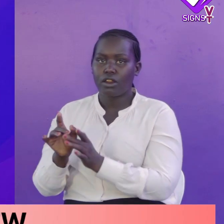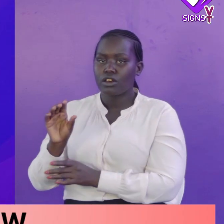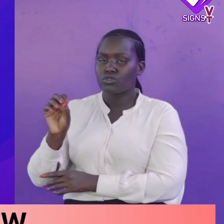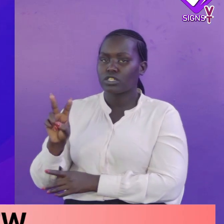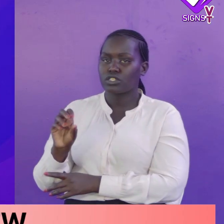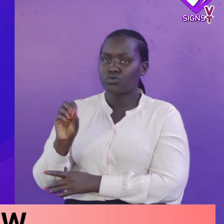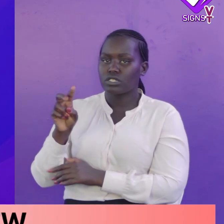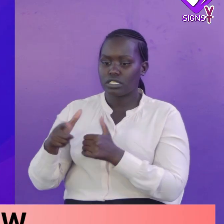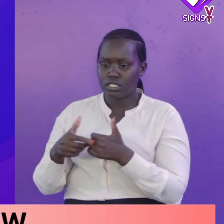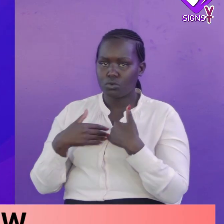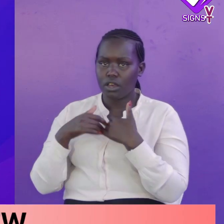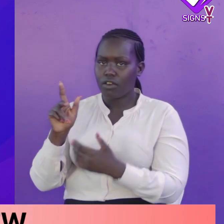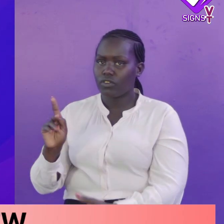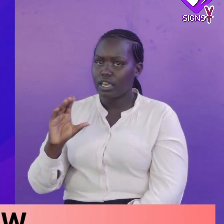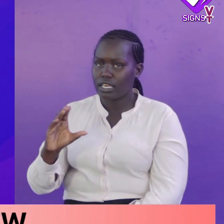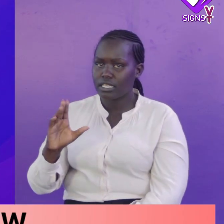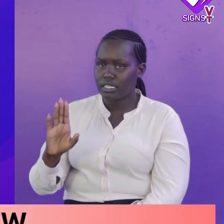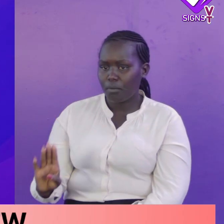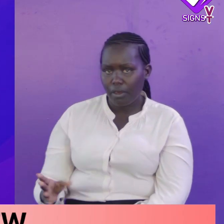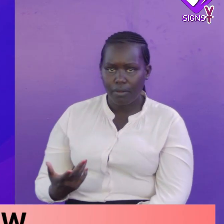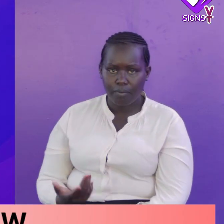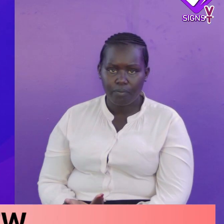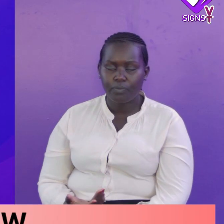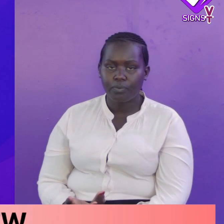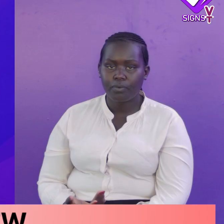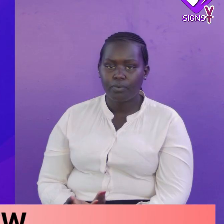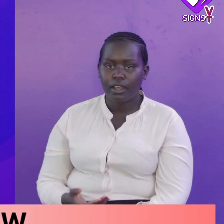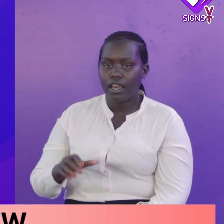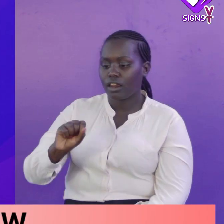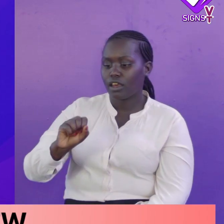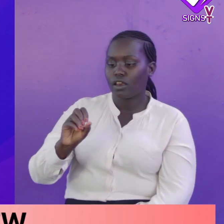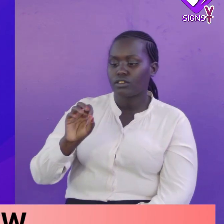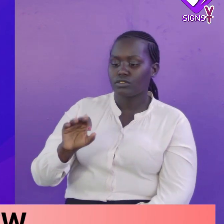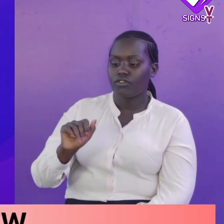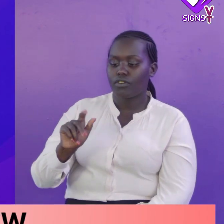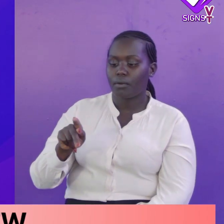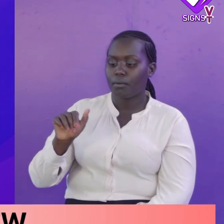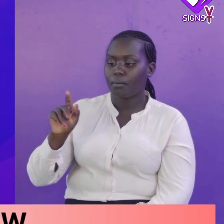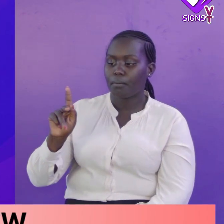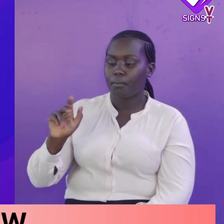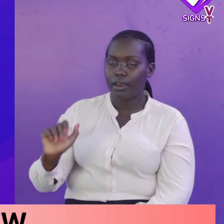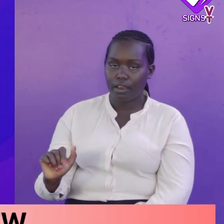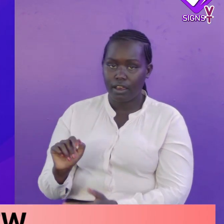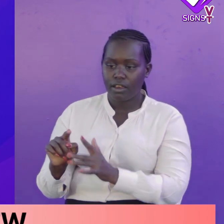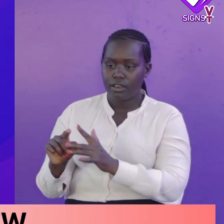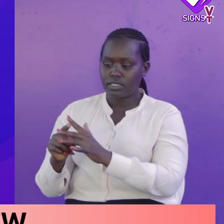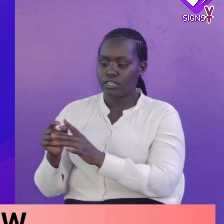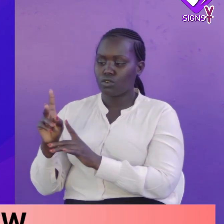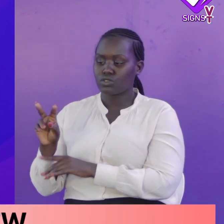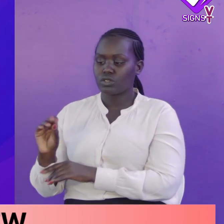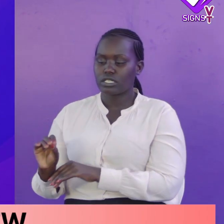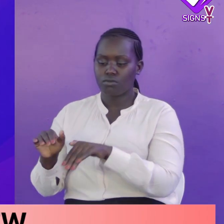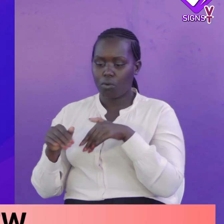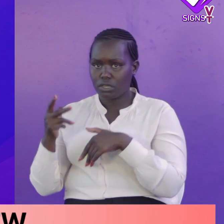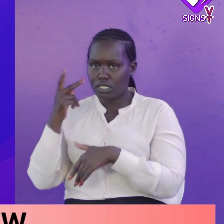of KCB, Sofapaka. Those are the games that will be starting on 20th. Yeah. So we are waiting just to see